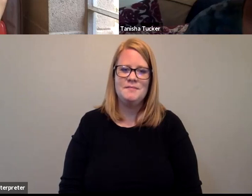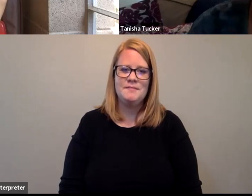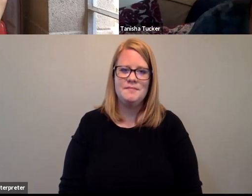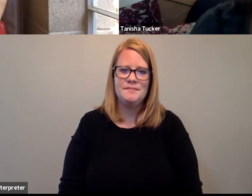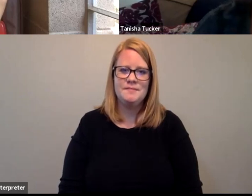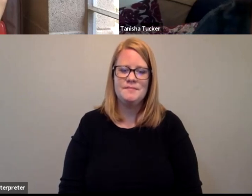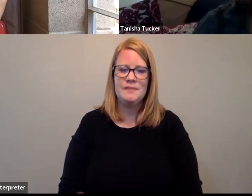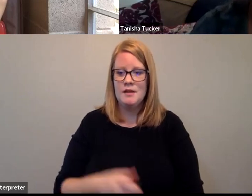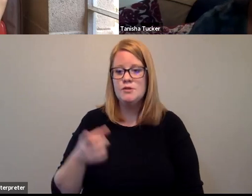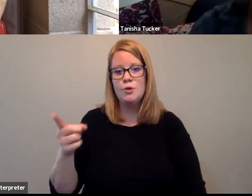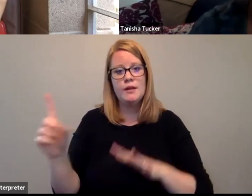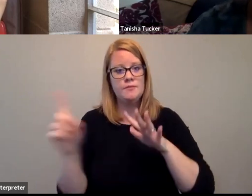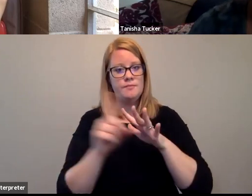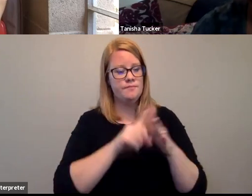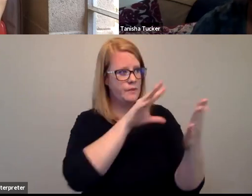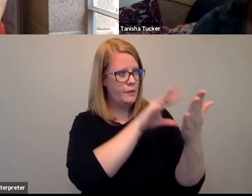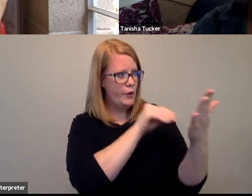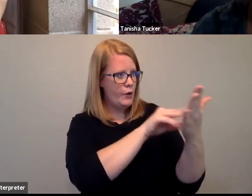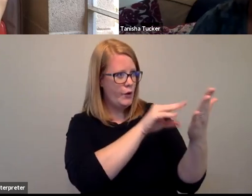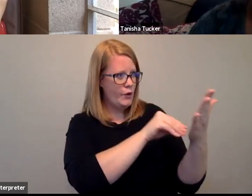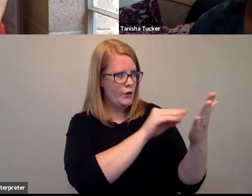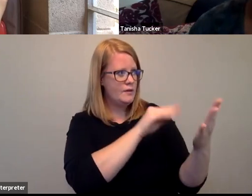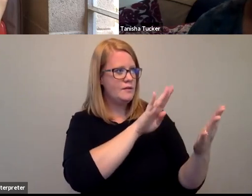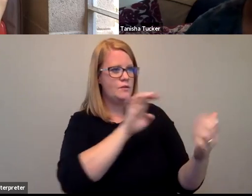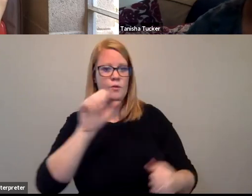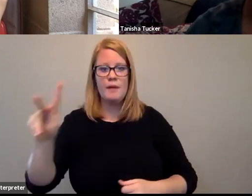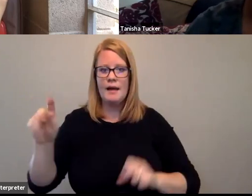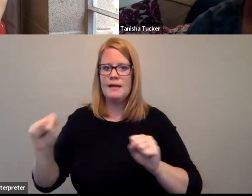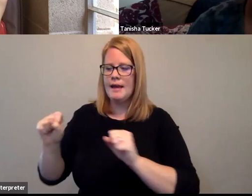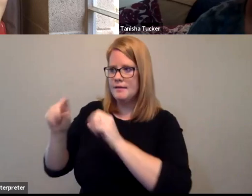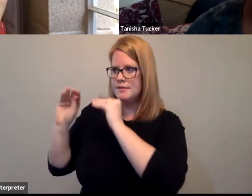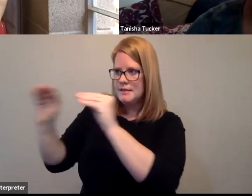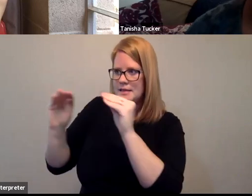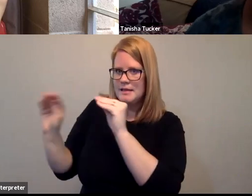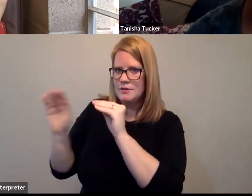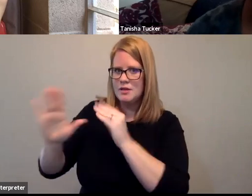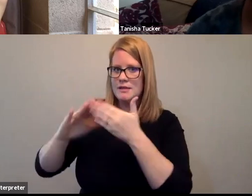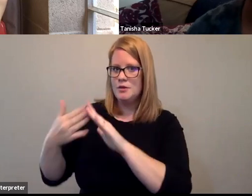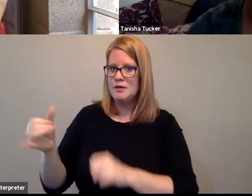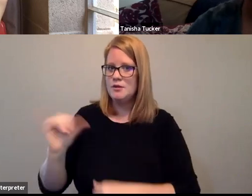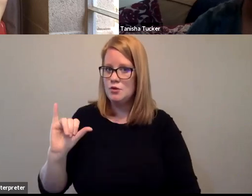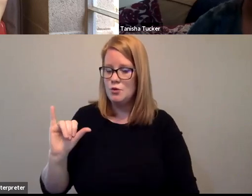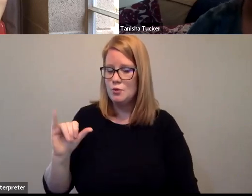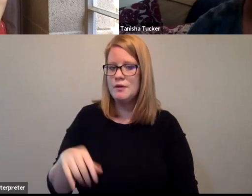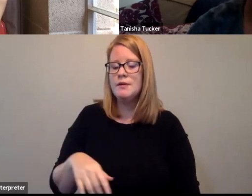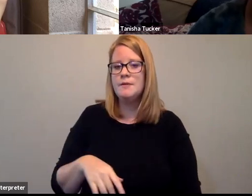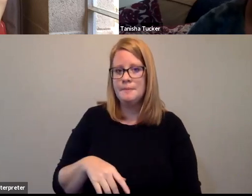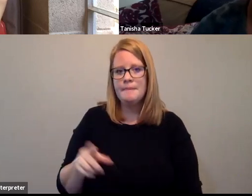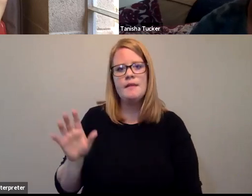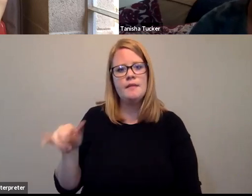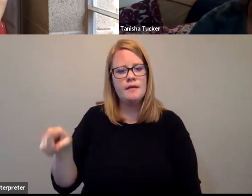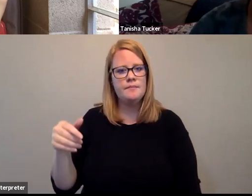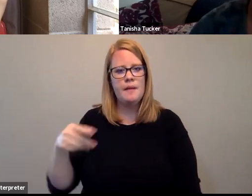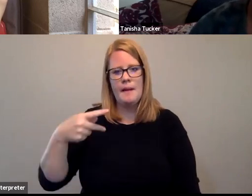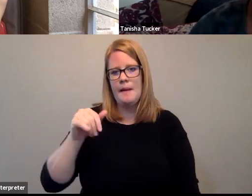and teach, those up there, which they're still our sister tribe, the Acamel O'odham, the Pimas, how to harvest.